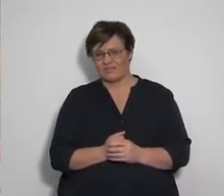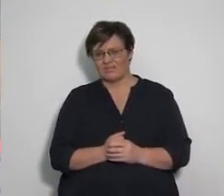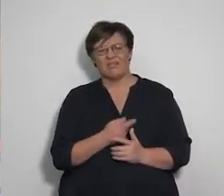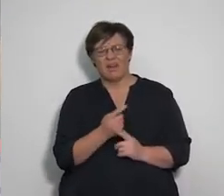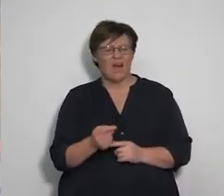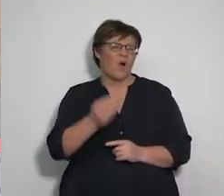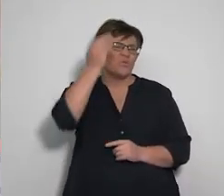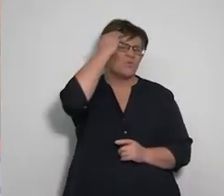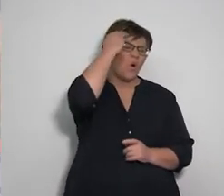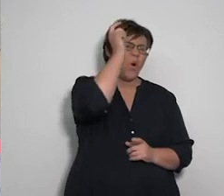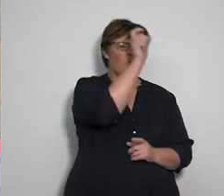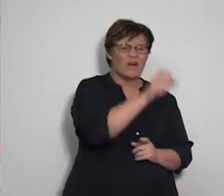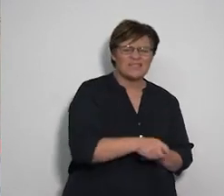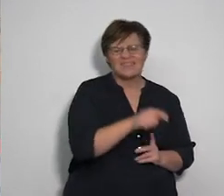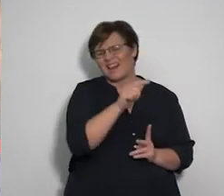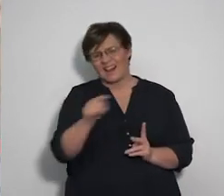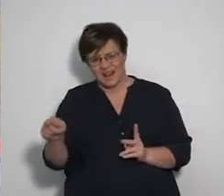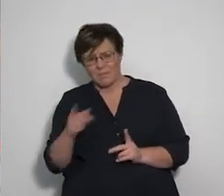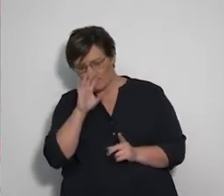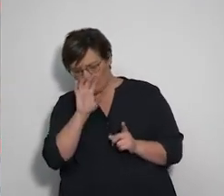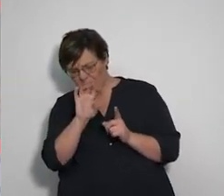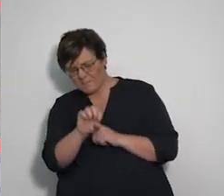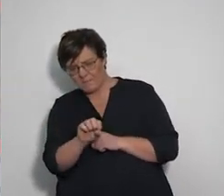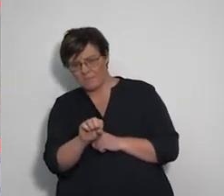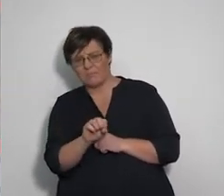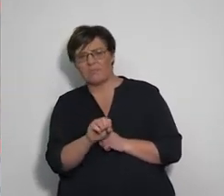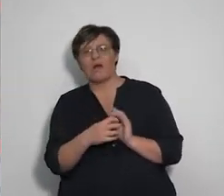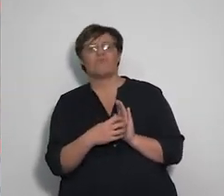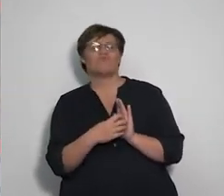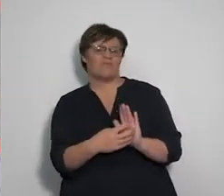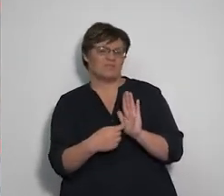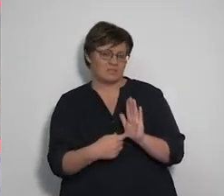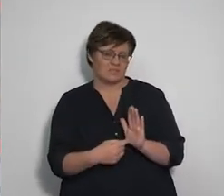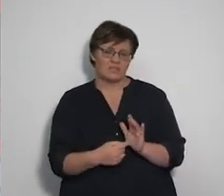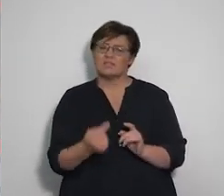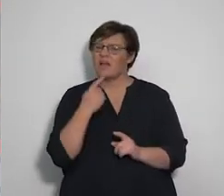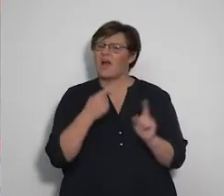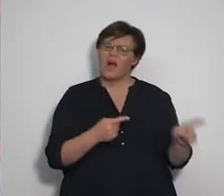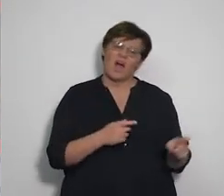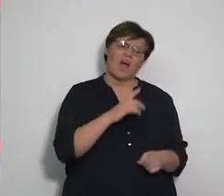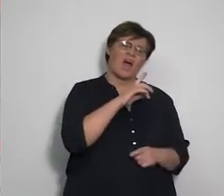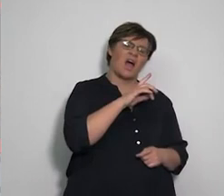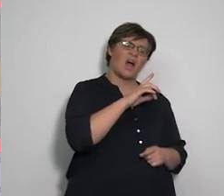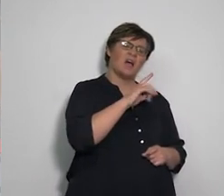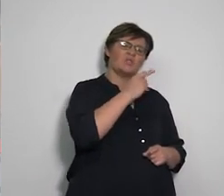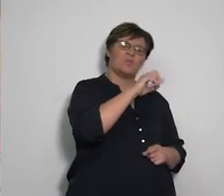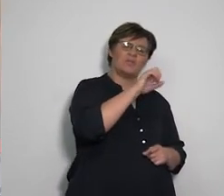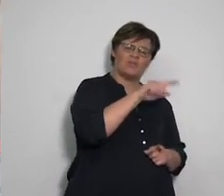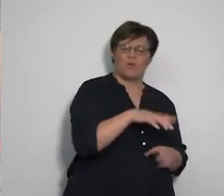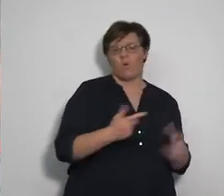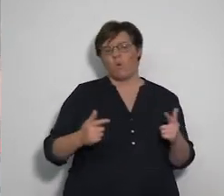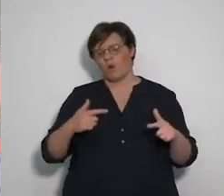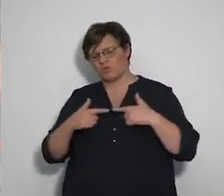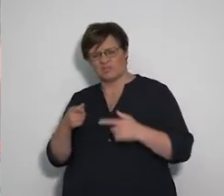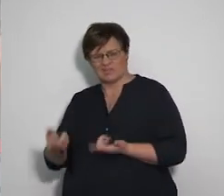the content and all the definitions and being able to recognize graphs and say whether they are geometric